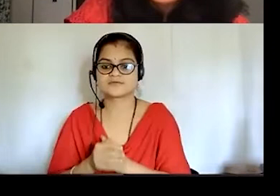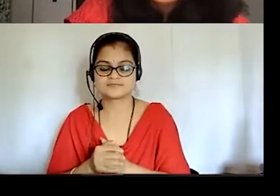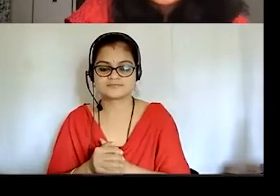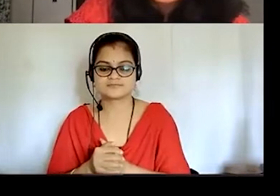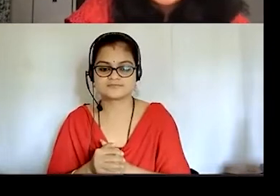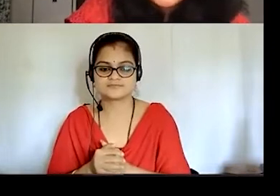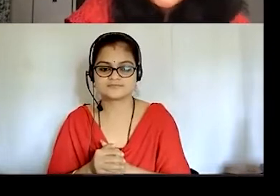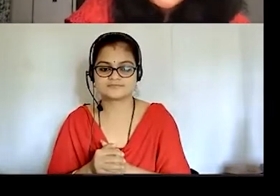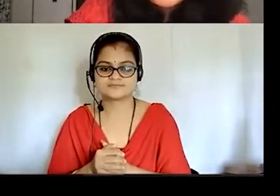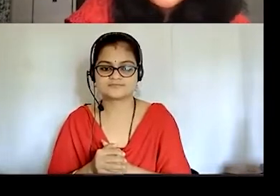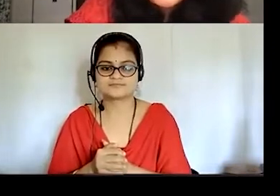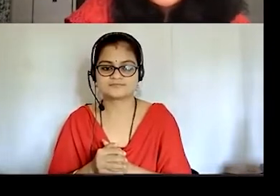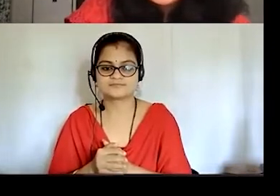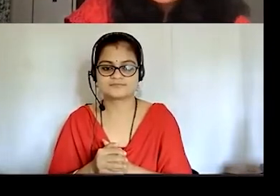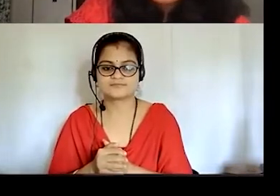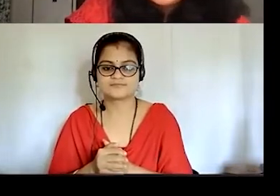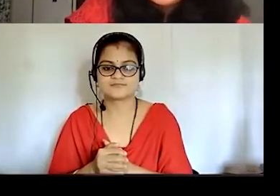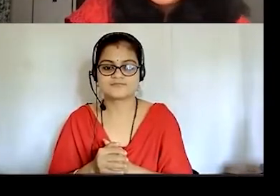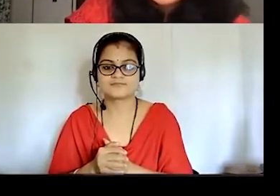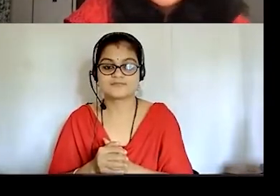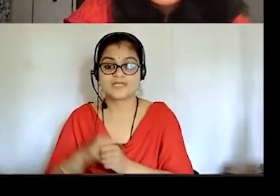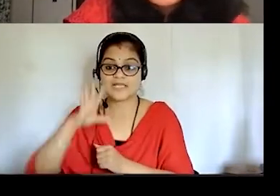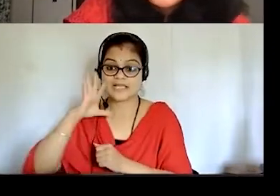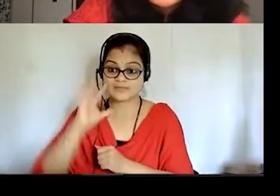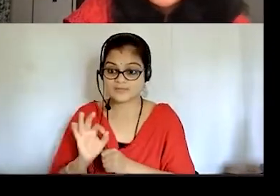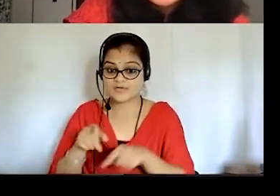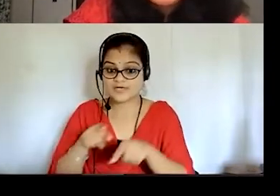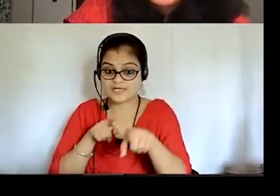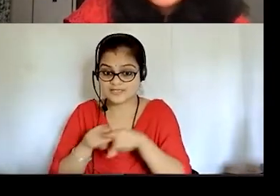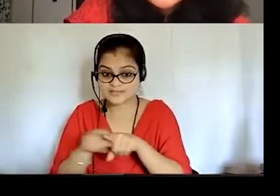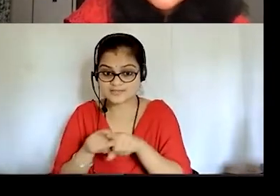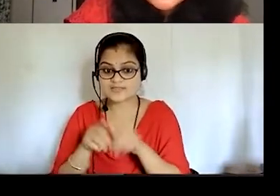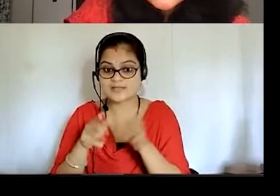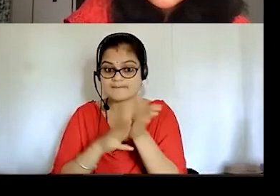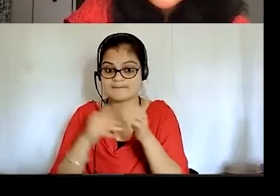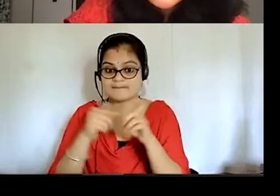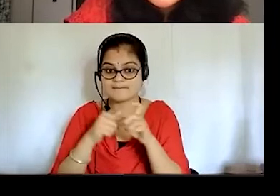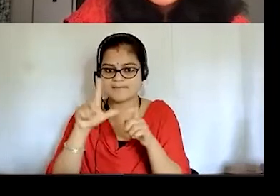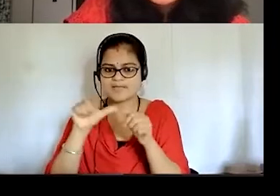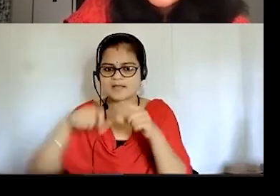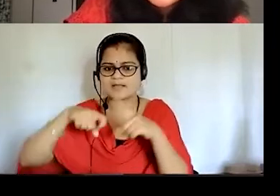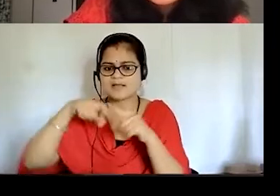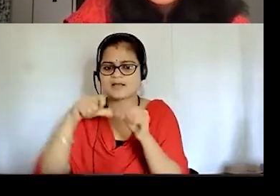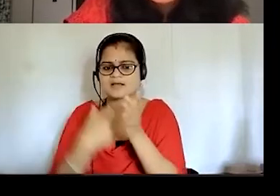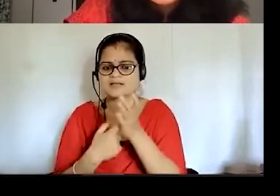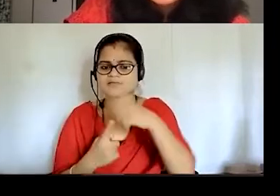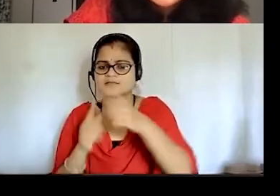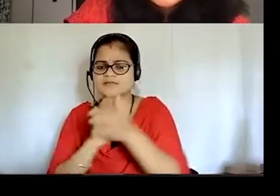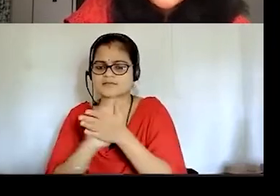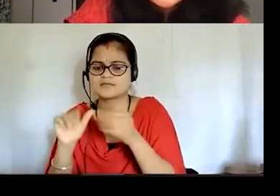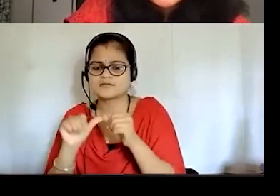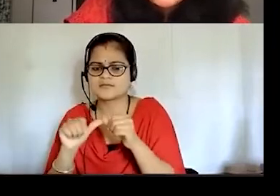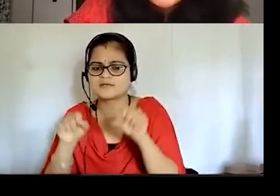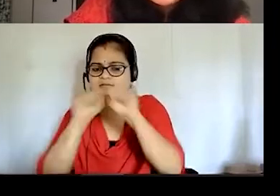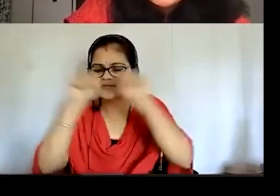safeguarding the line of continuum. An important example being the Melakarta system. Please take a look at the image on this